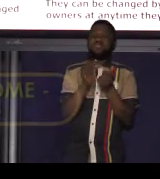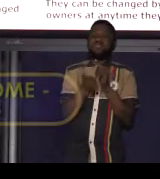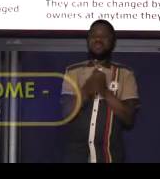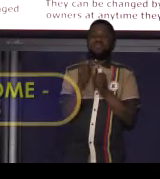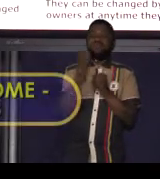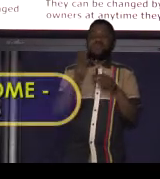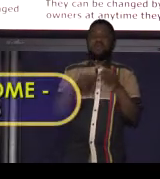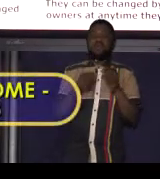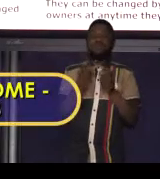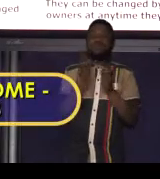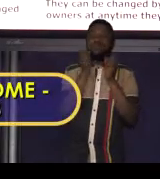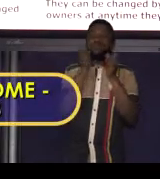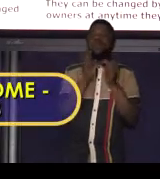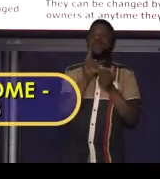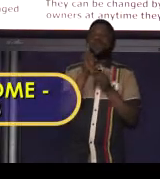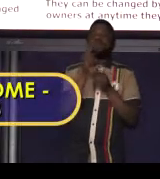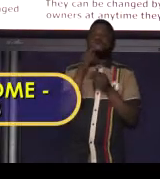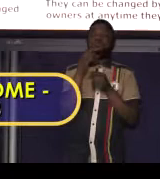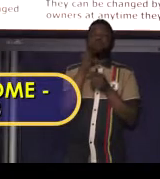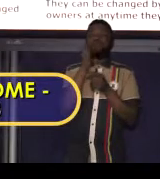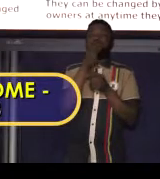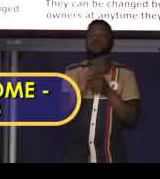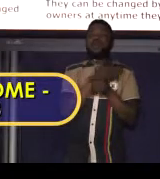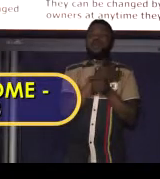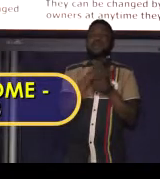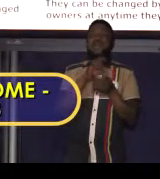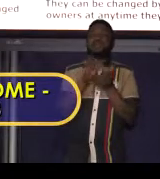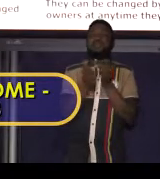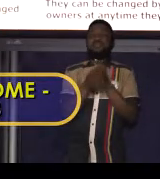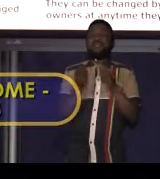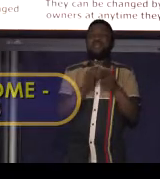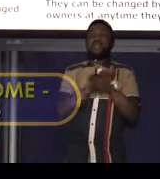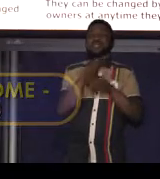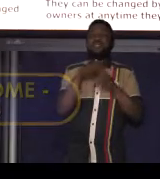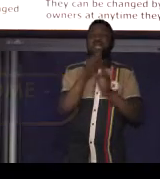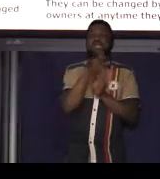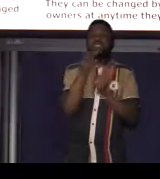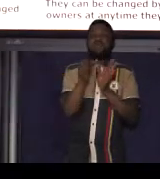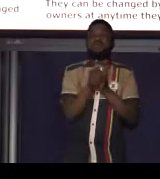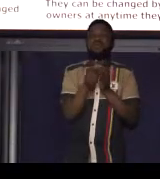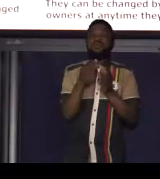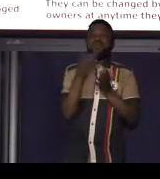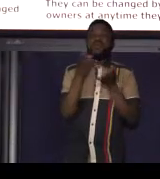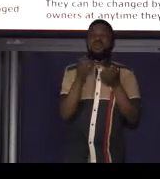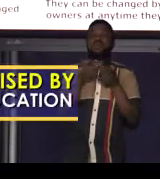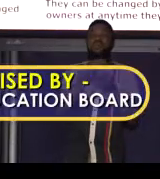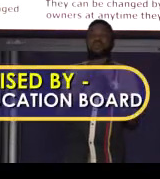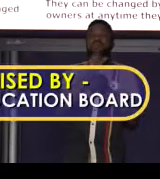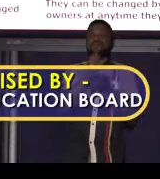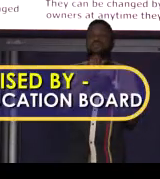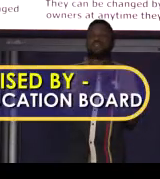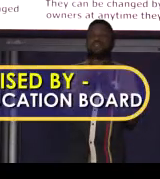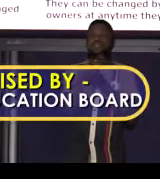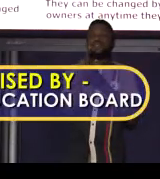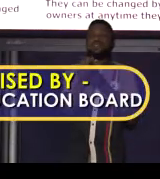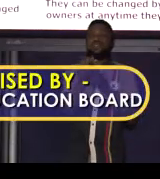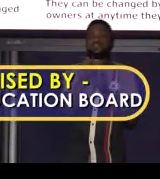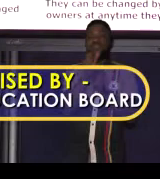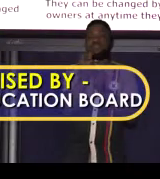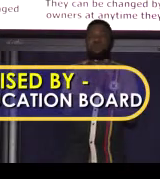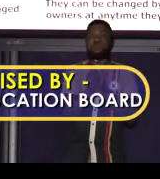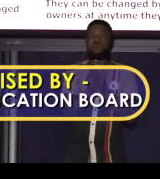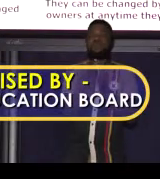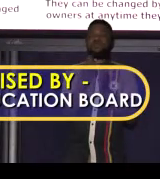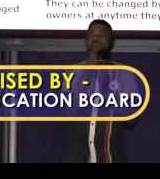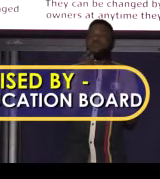easily changed. You can't wake up tomorrow and change a national symbol that you want to change this, it's no more, or you want to change the logo or the design